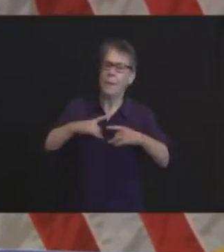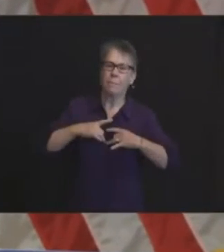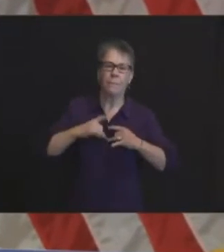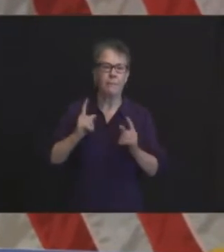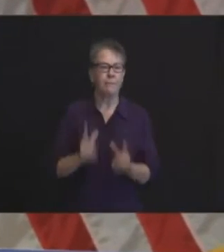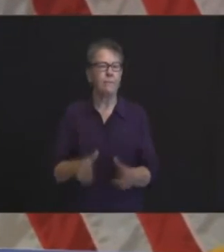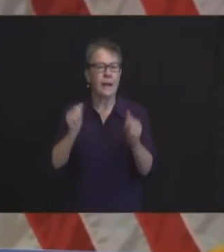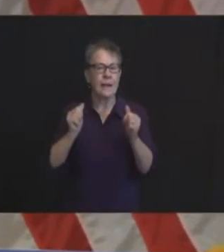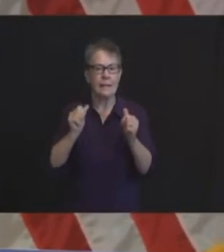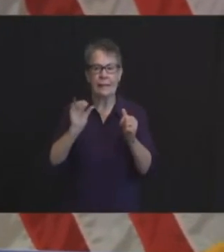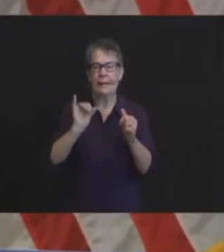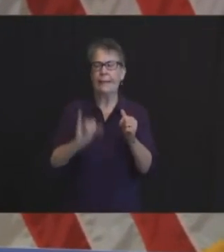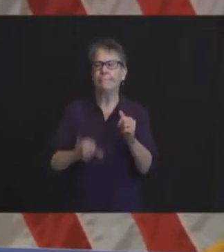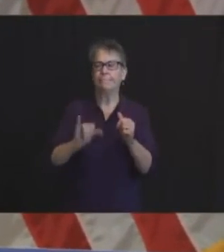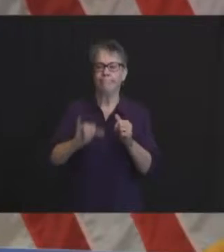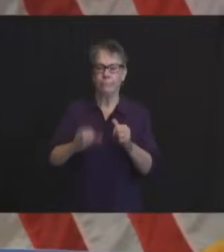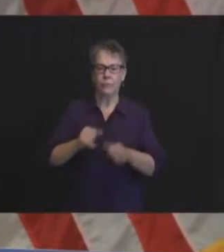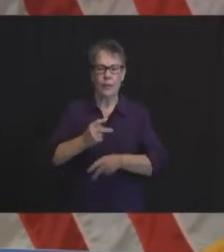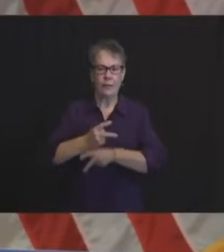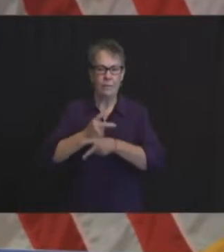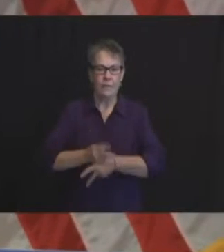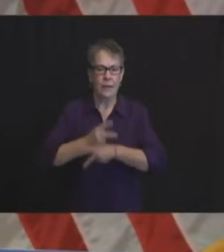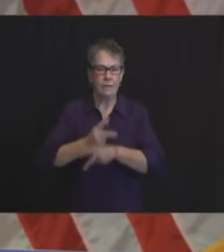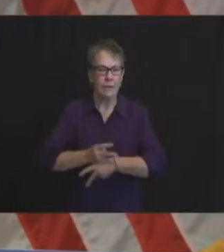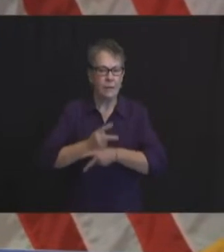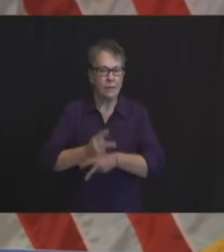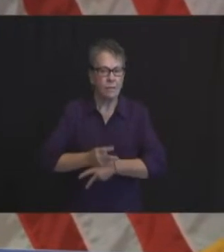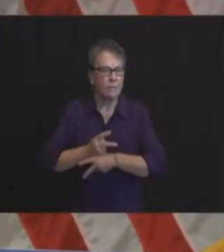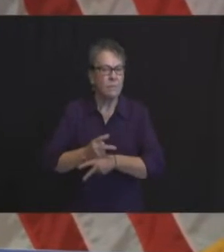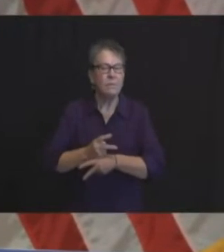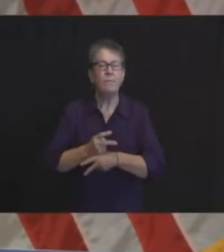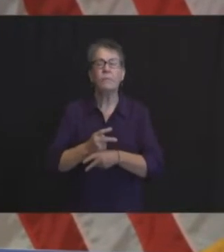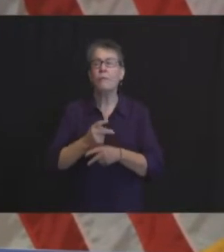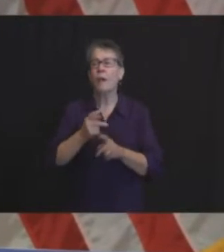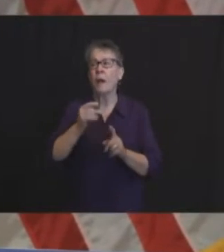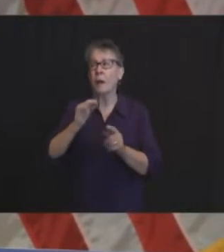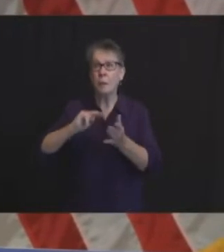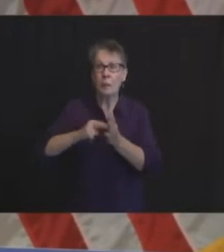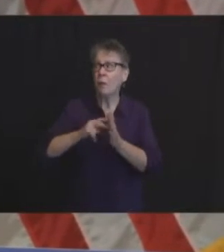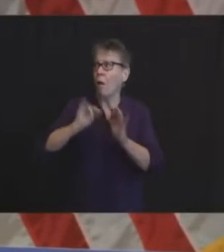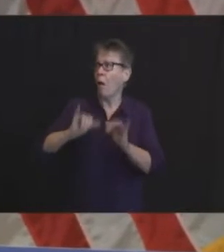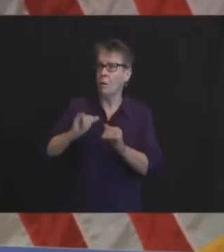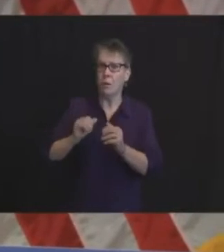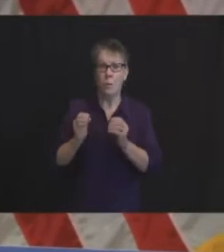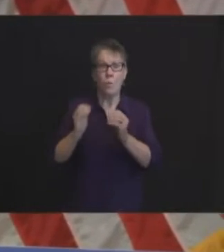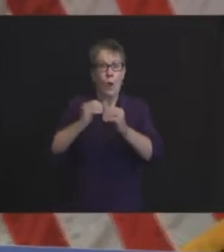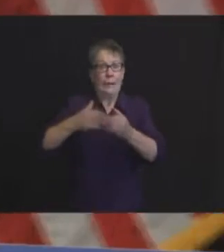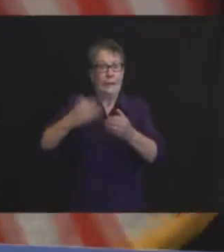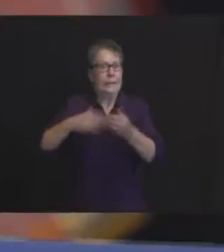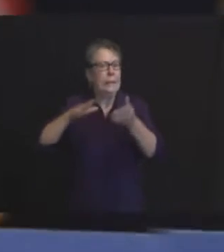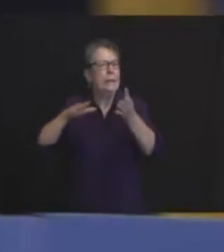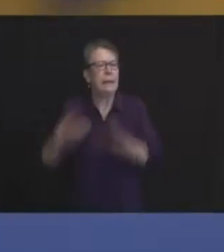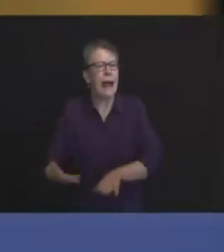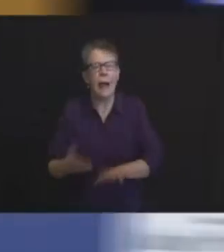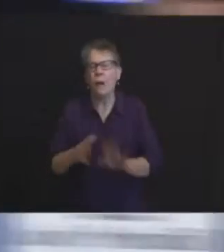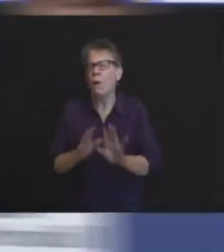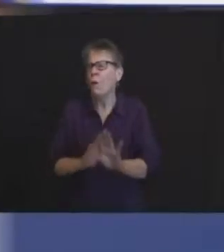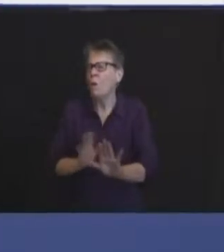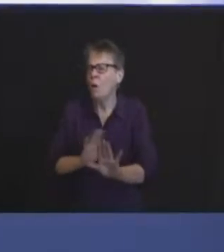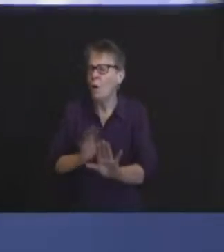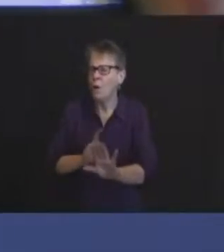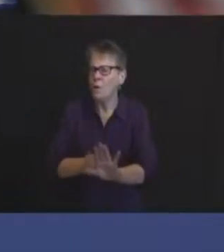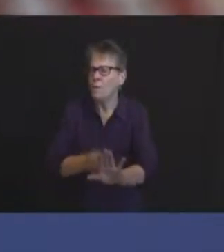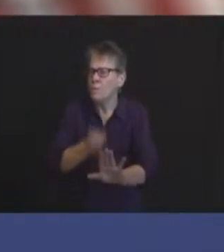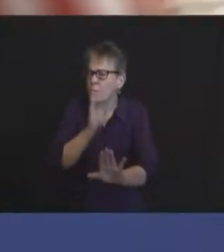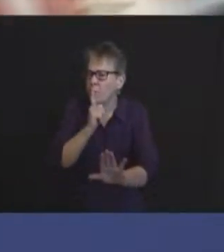variant. But because it's more transmissible, that's why we have to make sure that we don't lose our guard. You bet. So basically, it's the same stuff we preach,